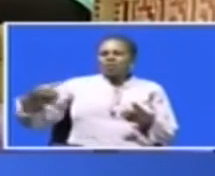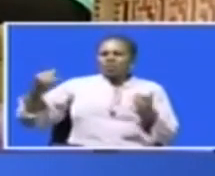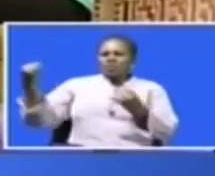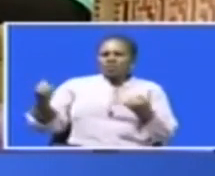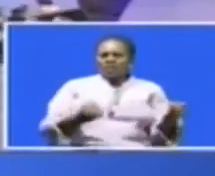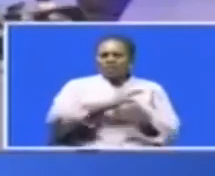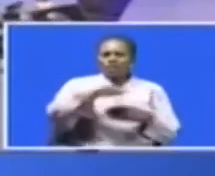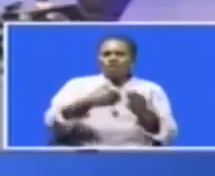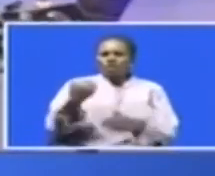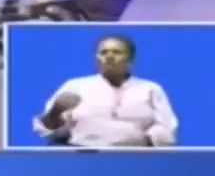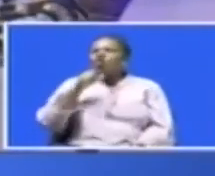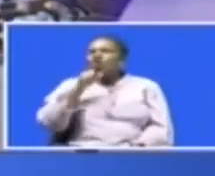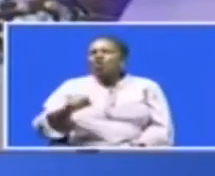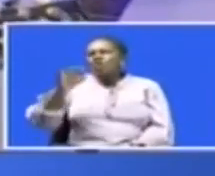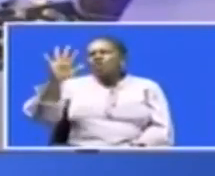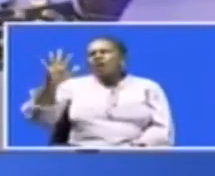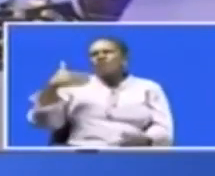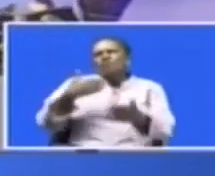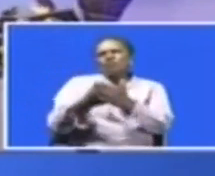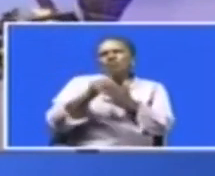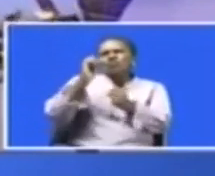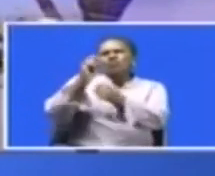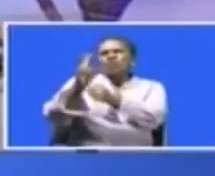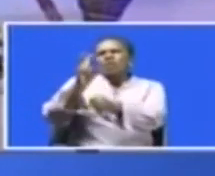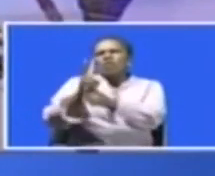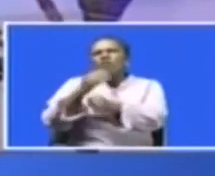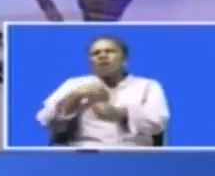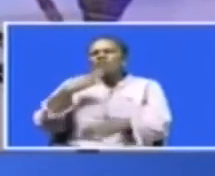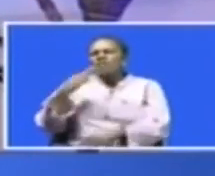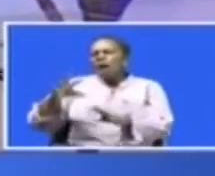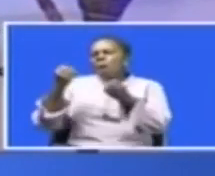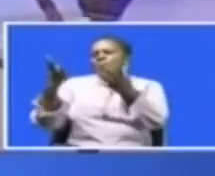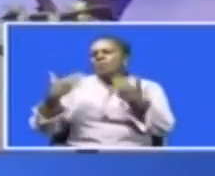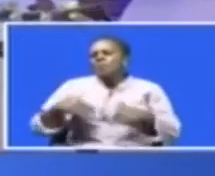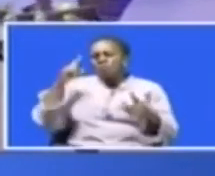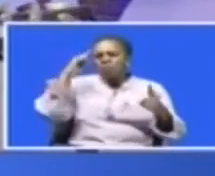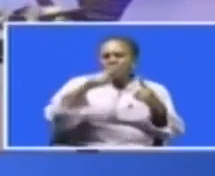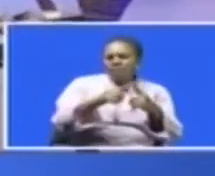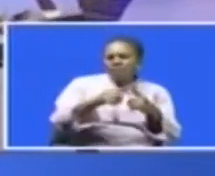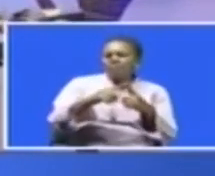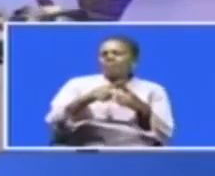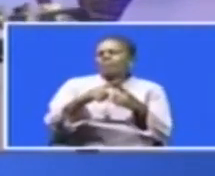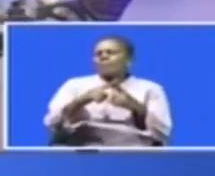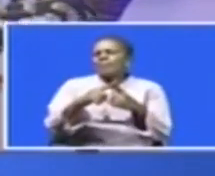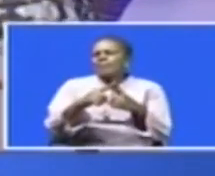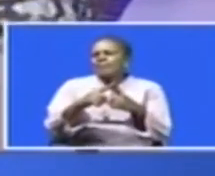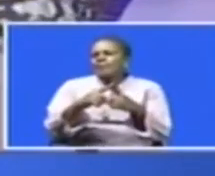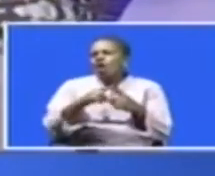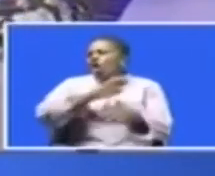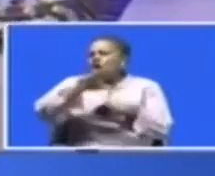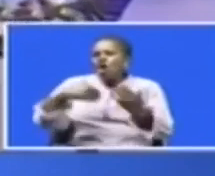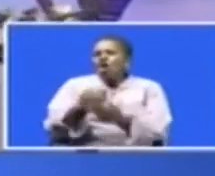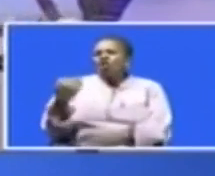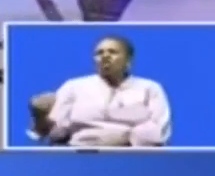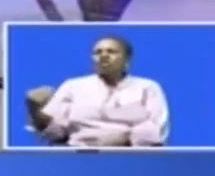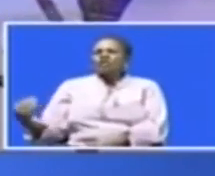the kids age 5 to 12 to my theater I have. It seats about 300. How many people are you targeting? Well, all the children. Right